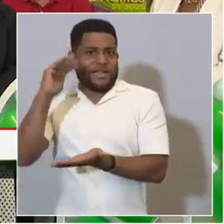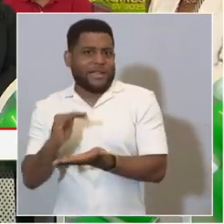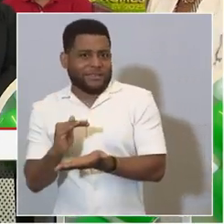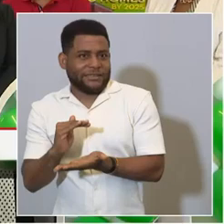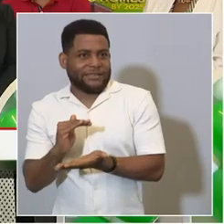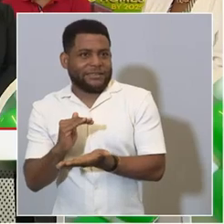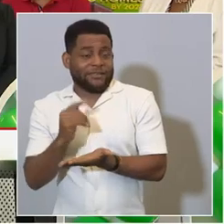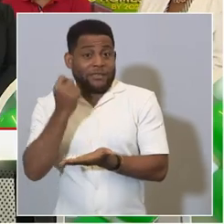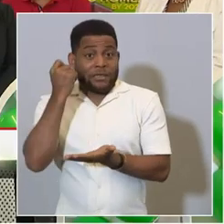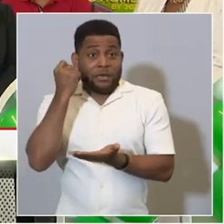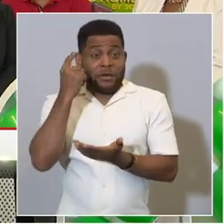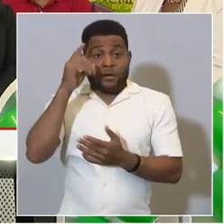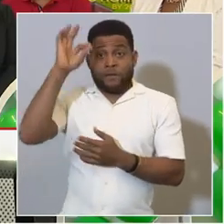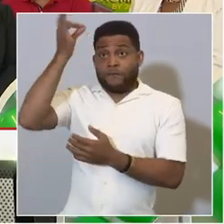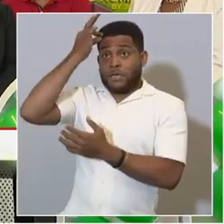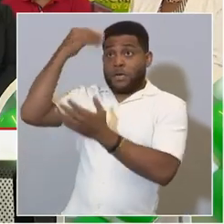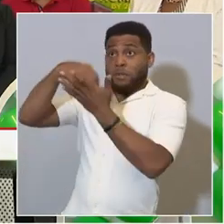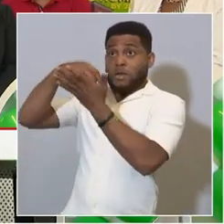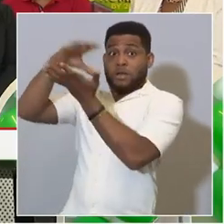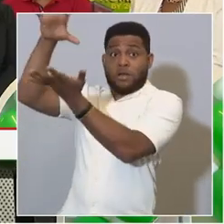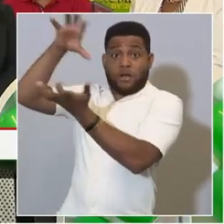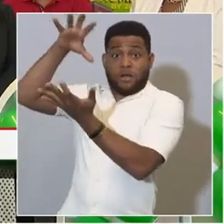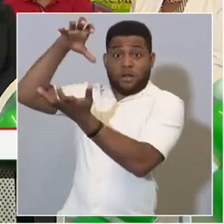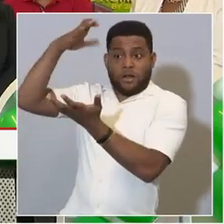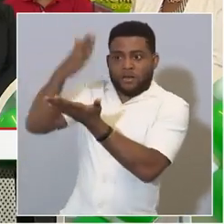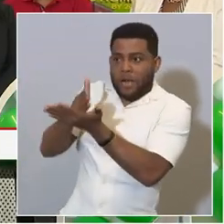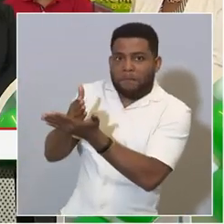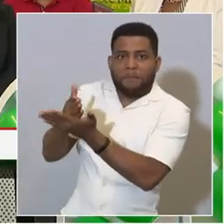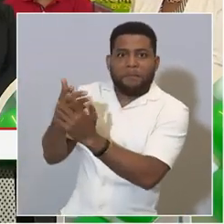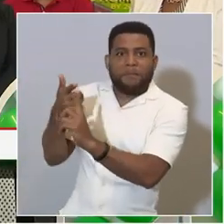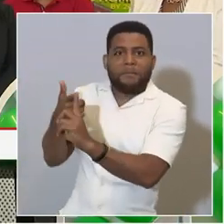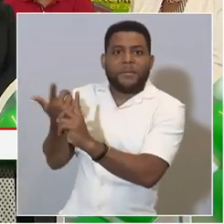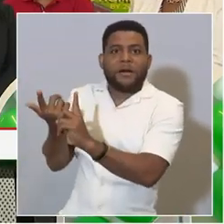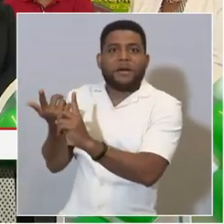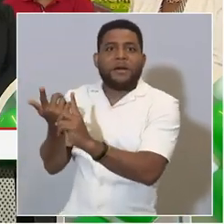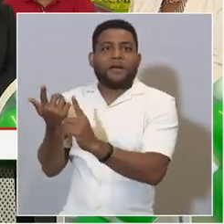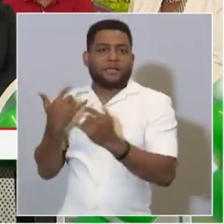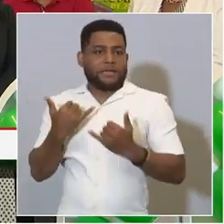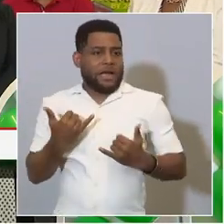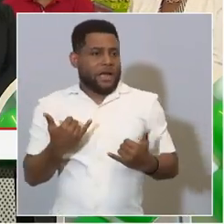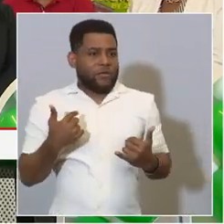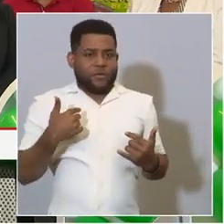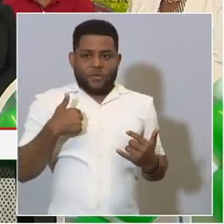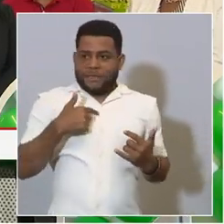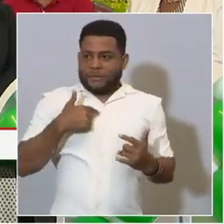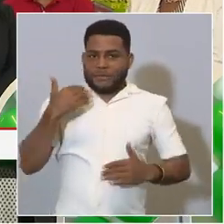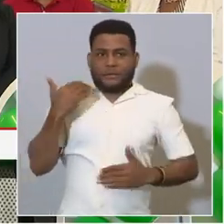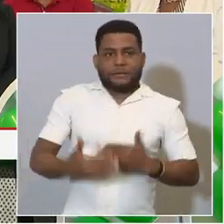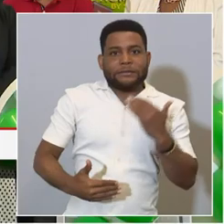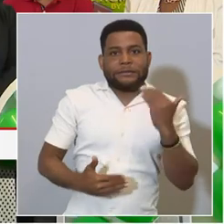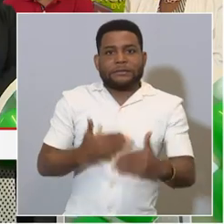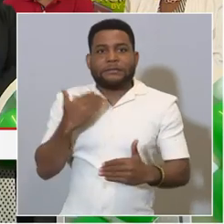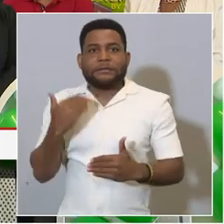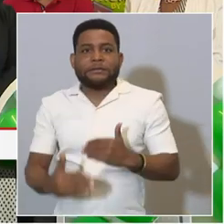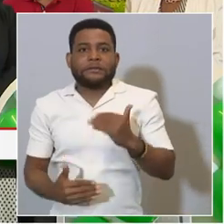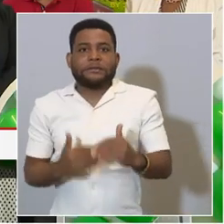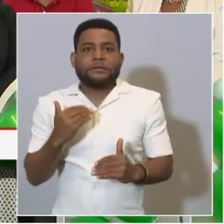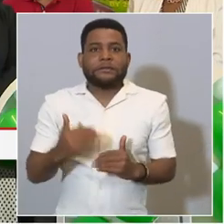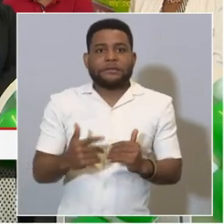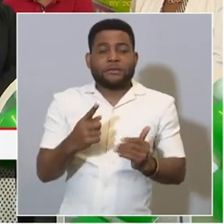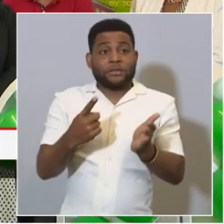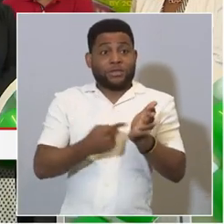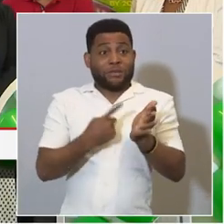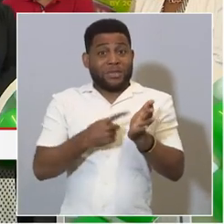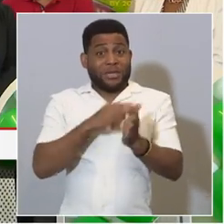available. And when we see less movement in real estate, actually we have even more stress on our